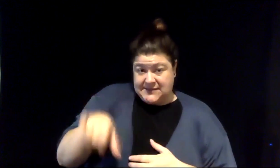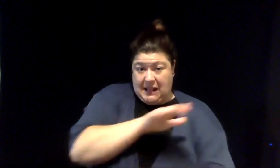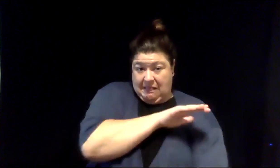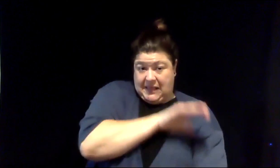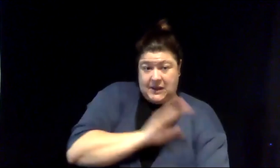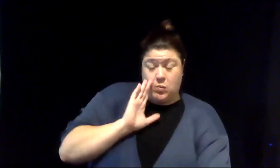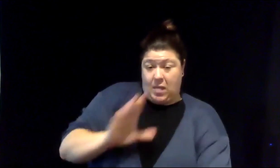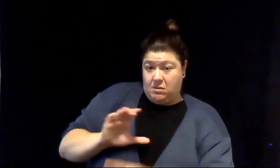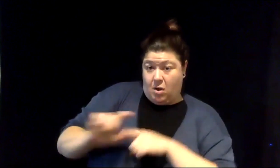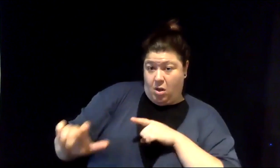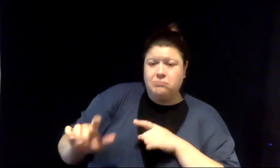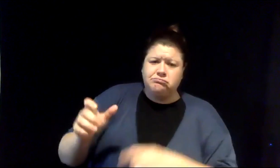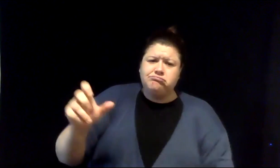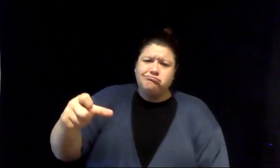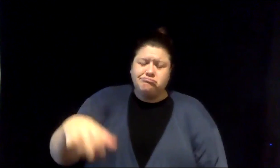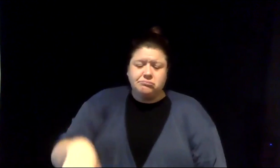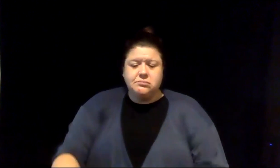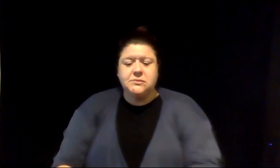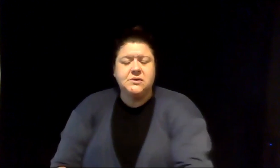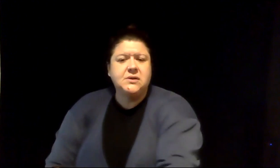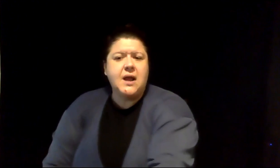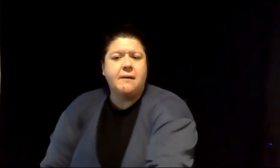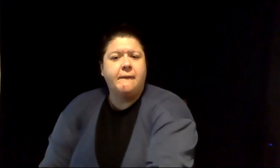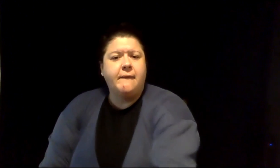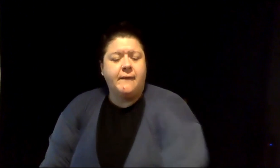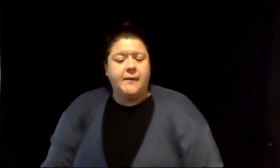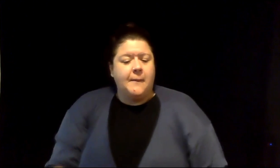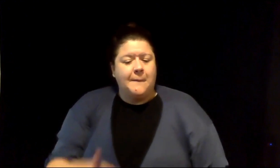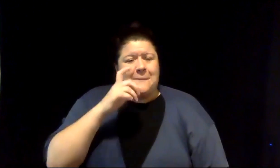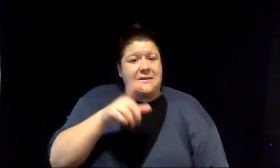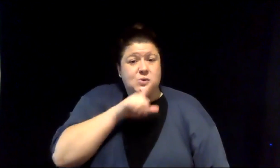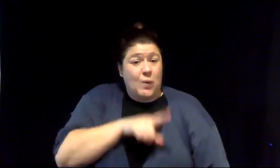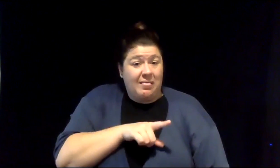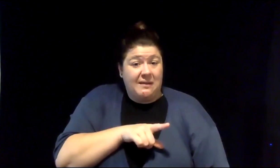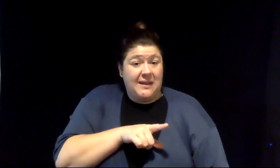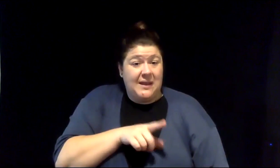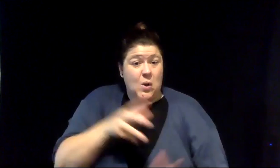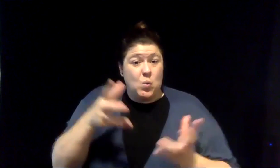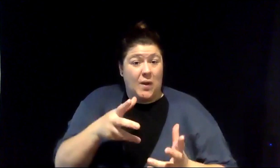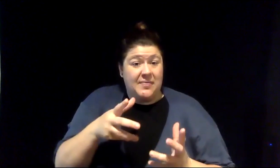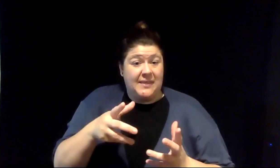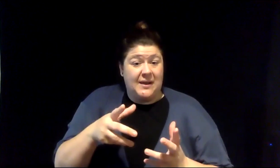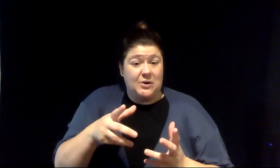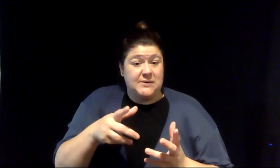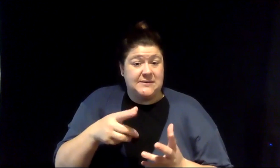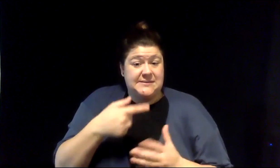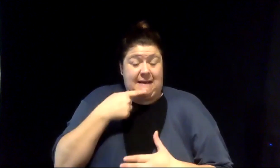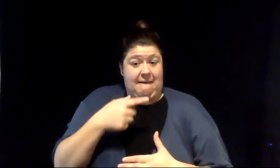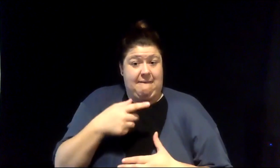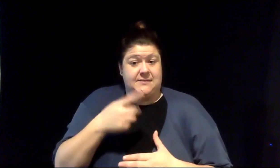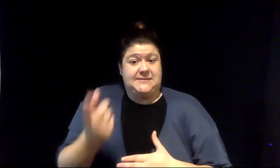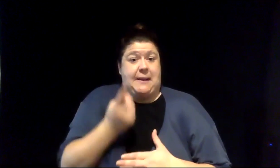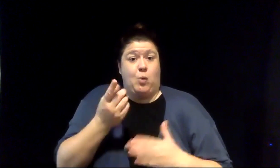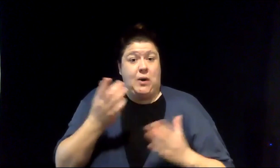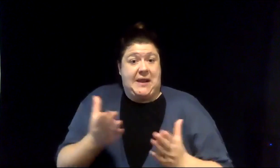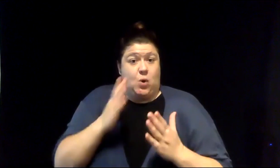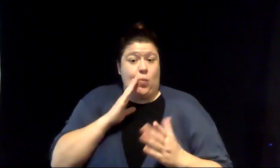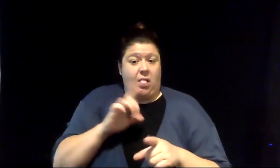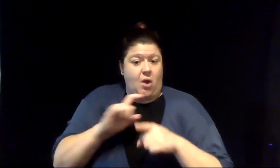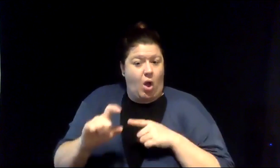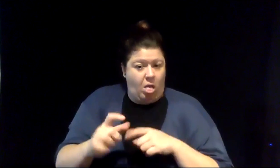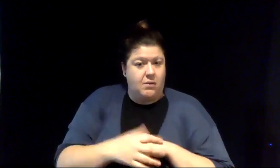you? Yeah. Yeah, because that's really what they're saying is, somebody here is going to call you. Unless